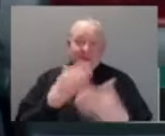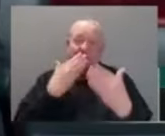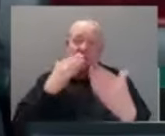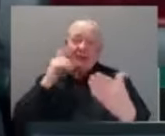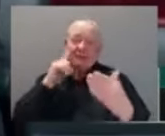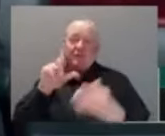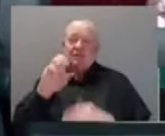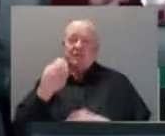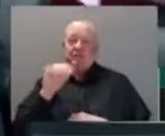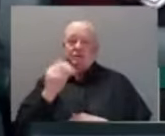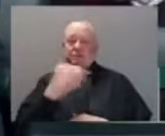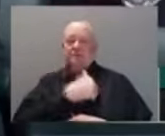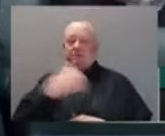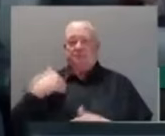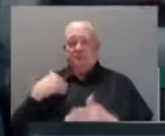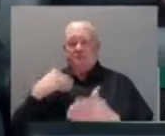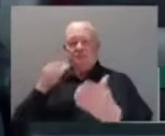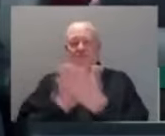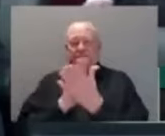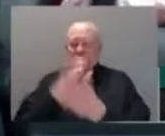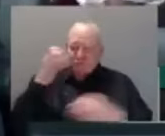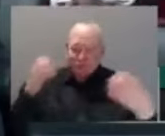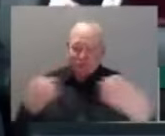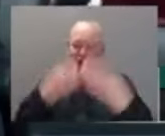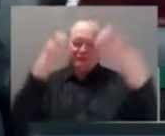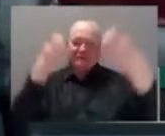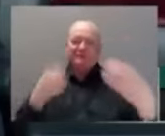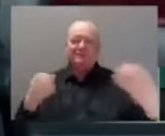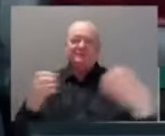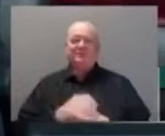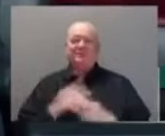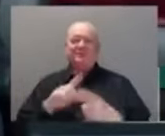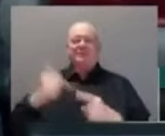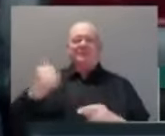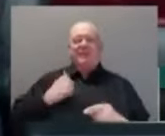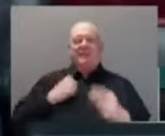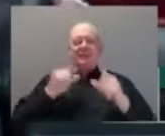you, Mr. Speaker, to the Canadian Legion. God bless.